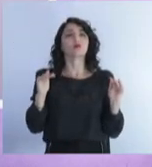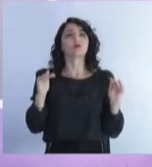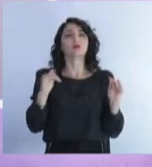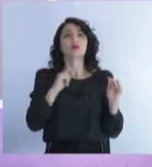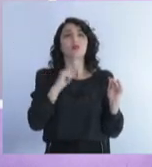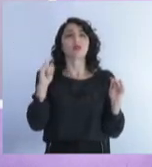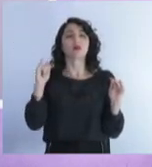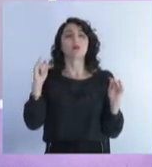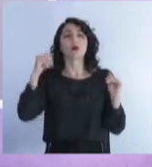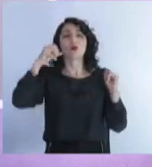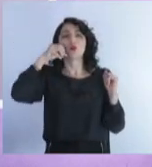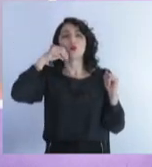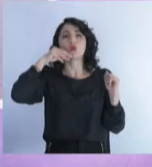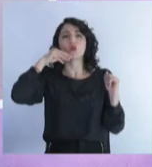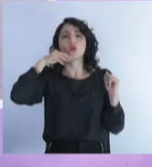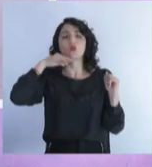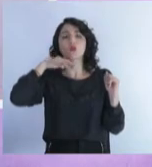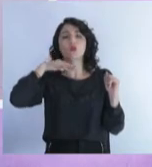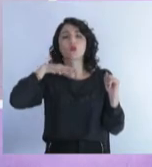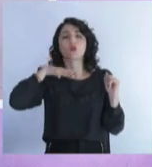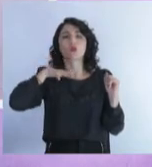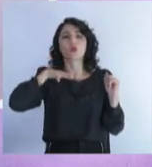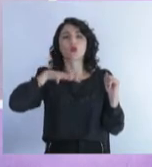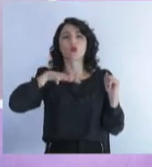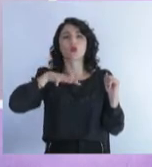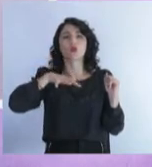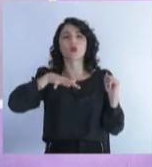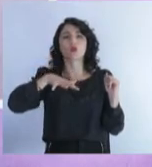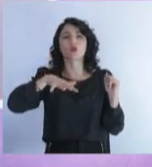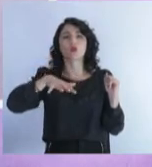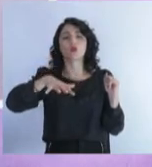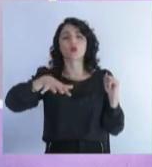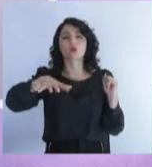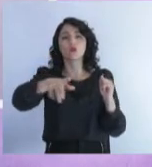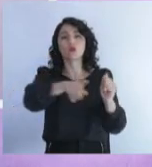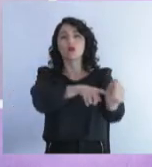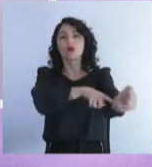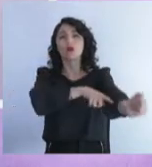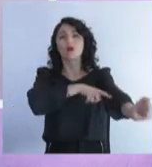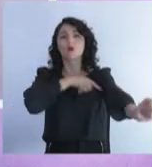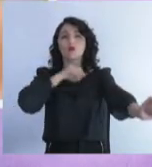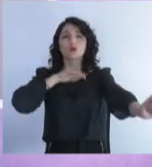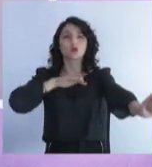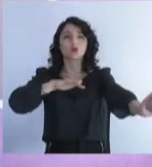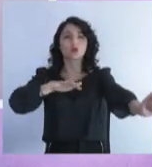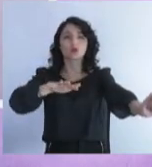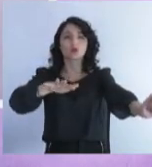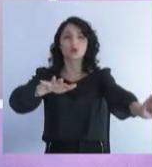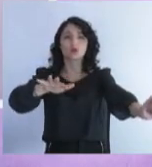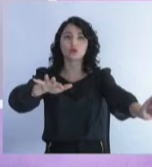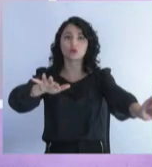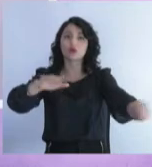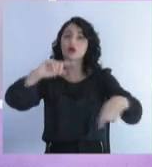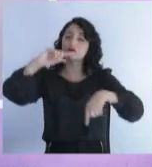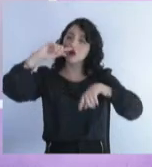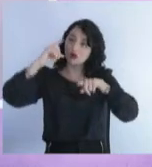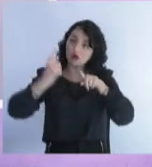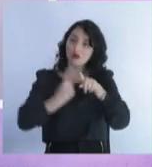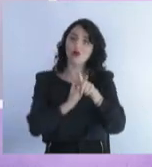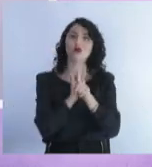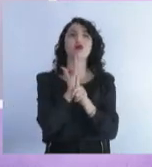Then you exhale as long as you can. And after exhaling, you start